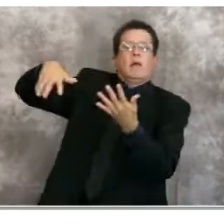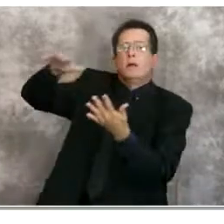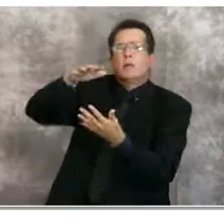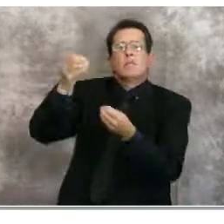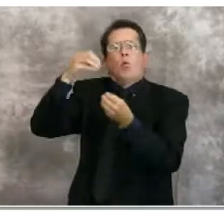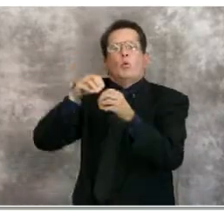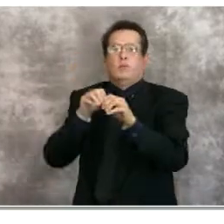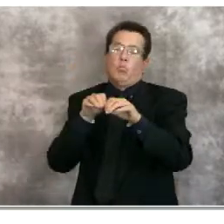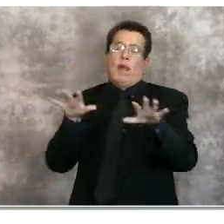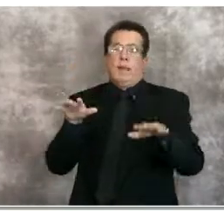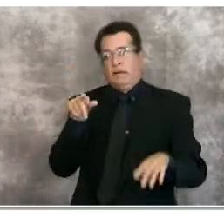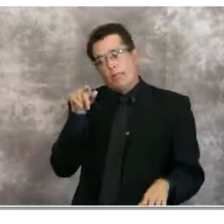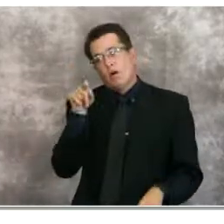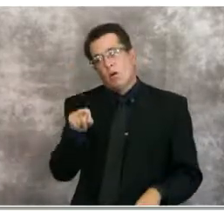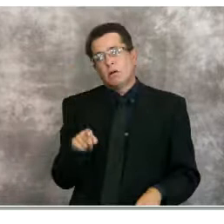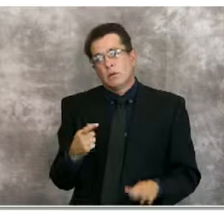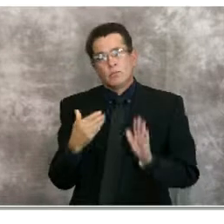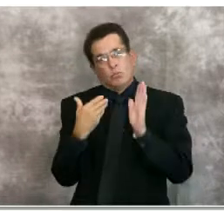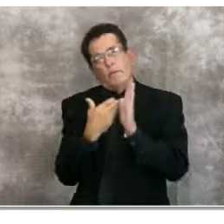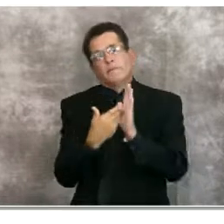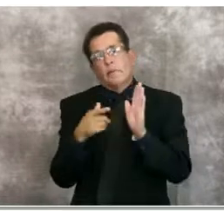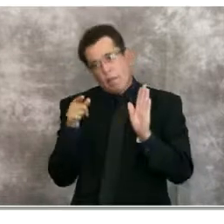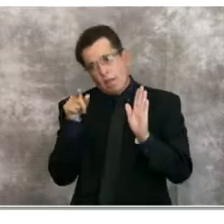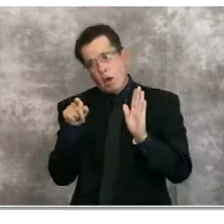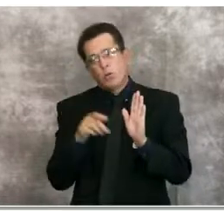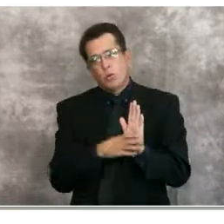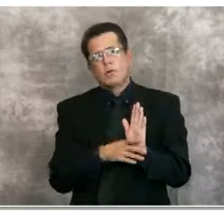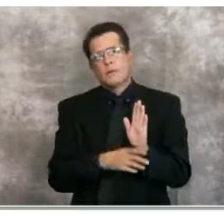of cases here. The